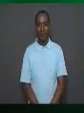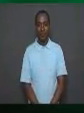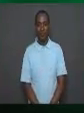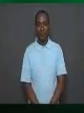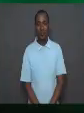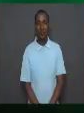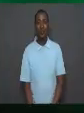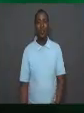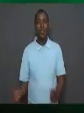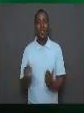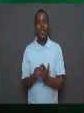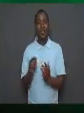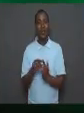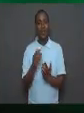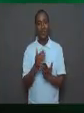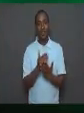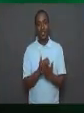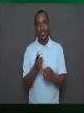Let's get back to our lesson.